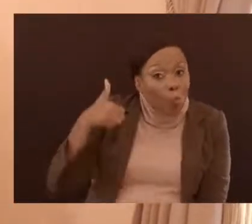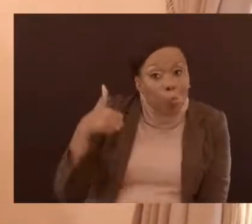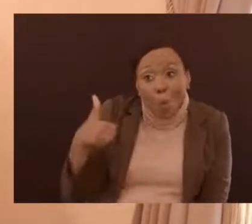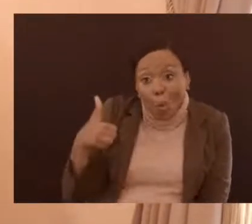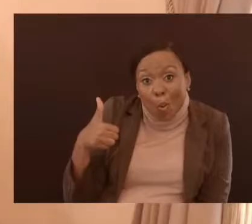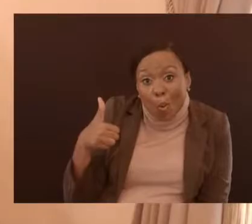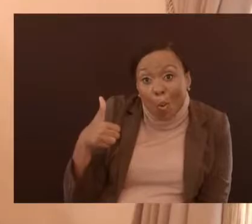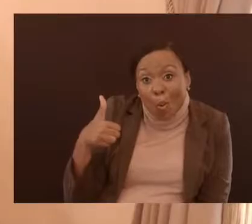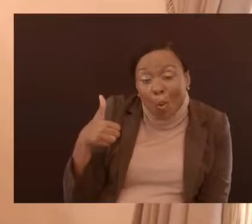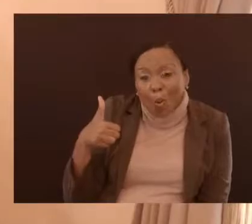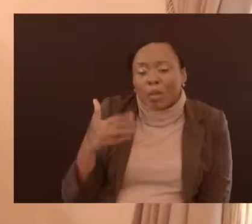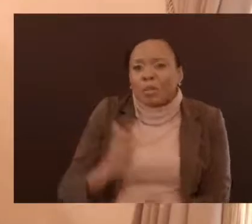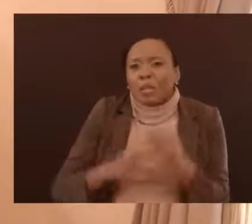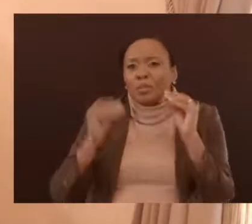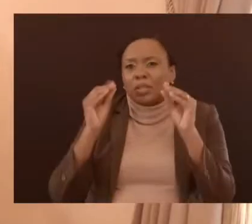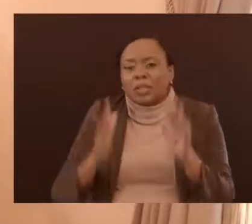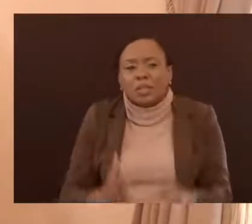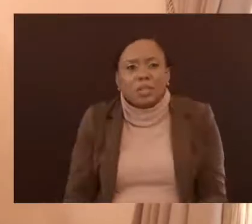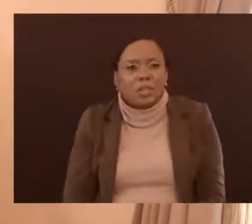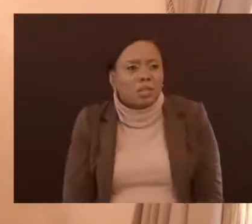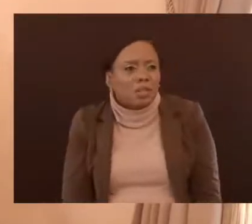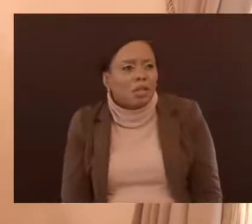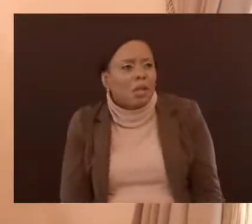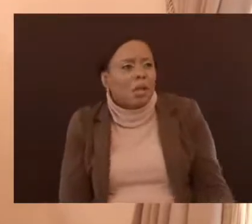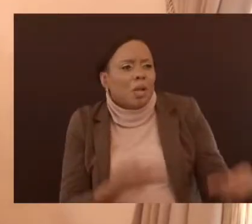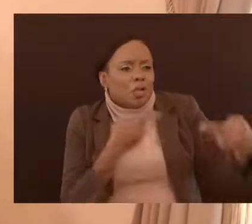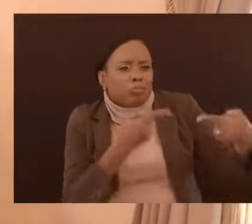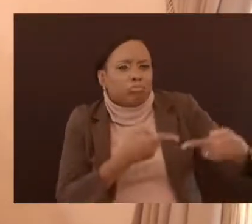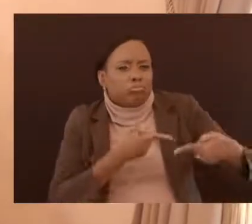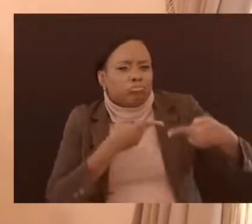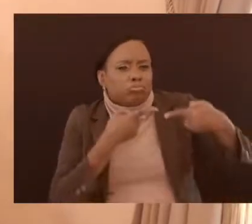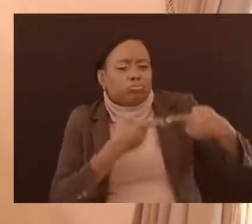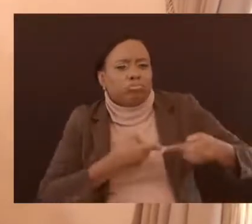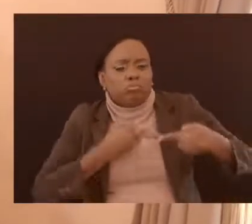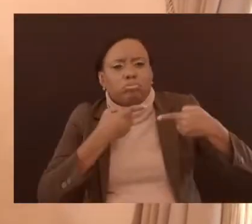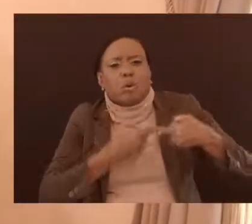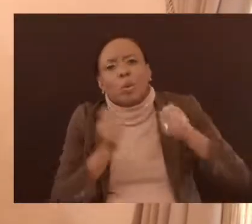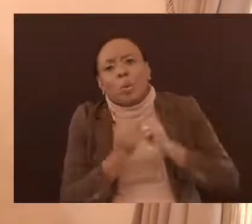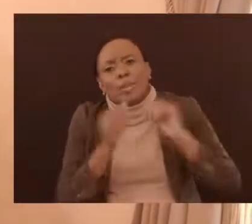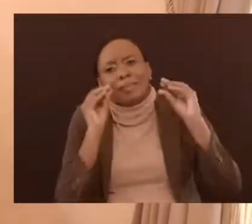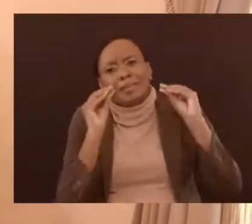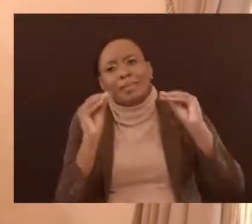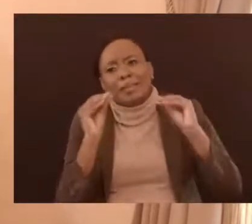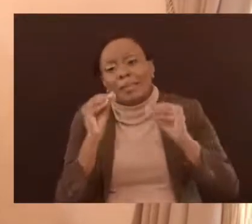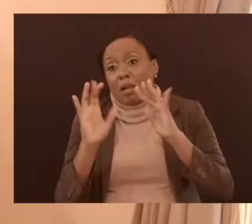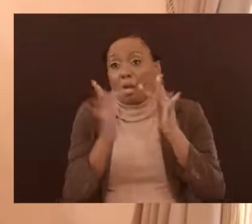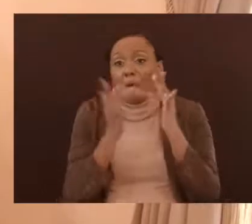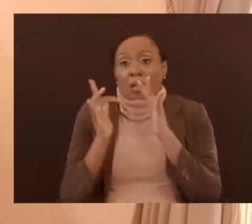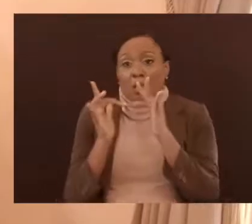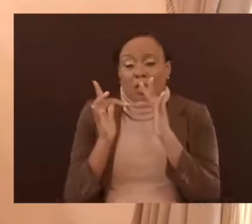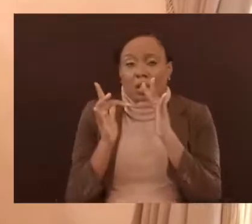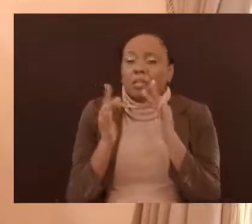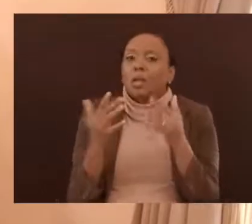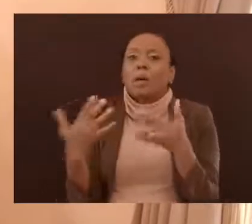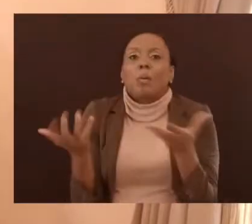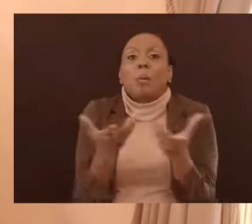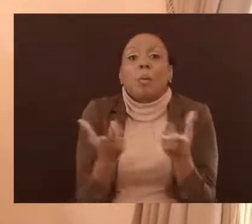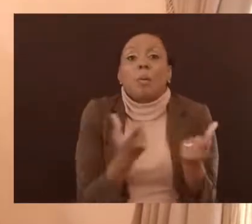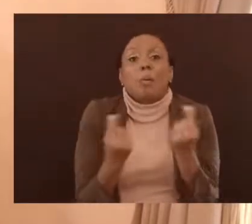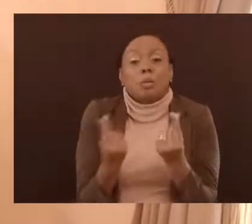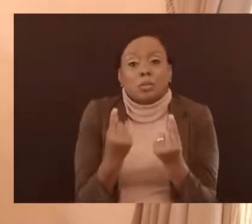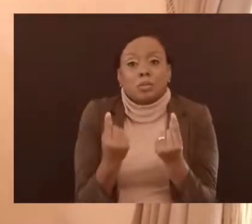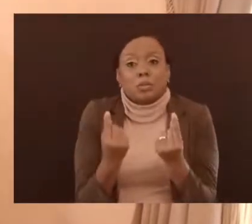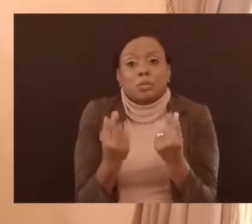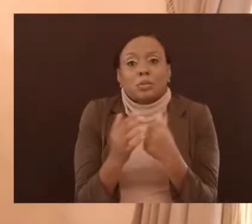but we've also come across some teachers who have been struggling. And therefore, one of the things that we are going to do, that we